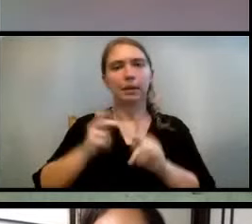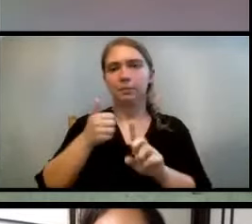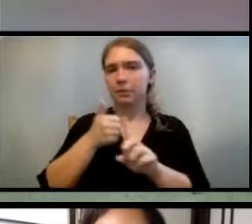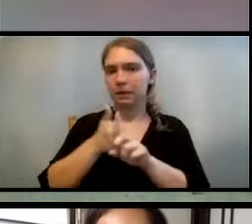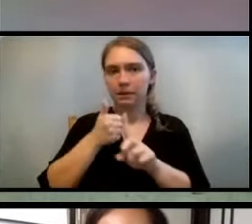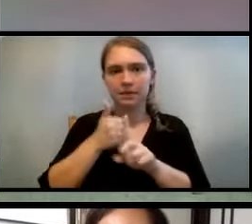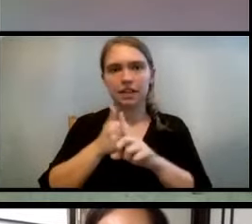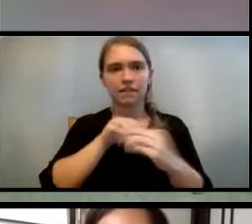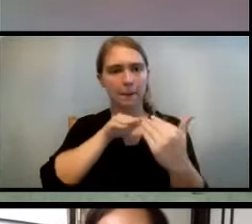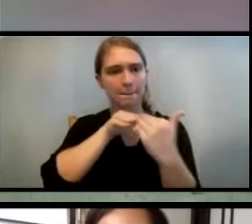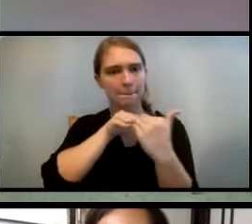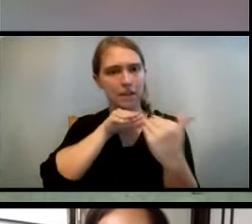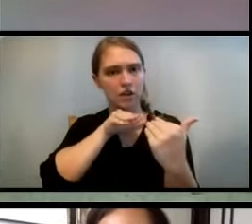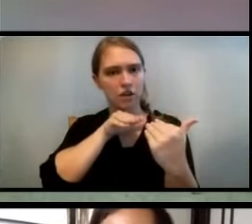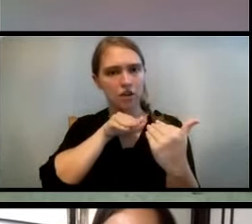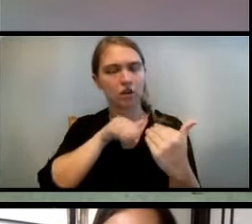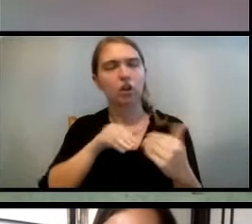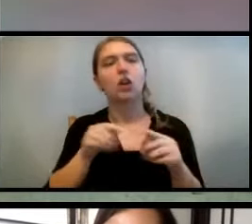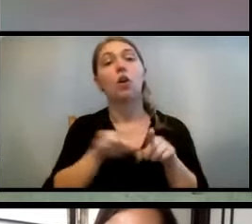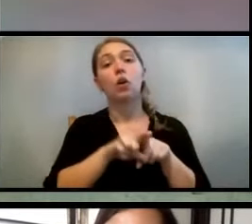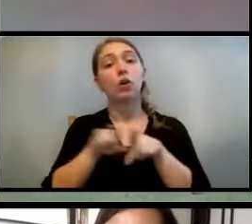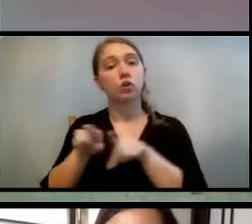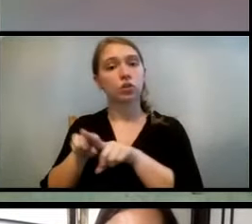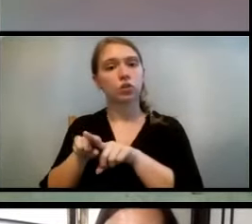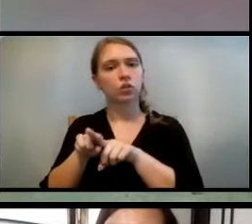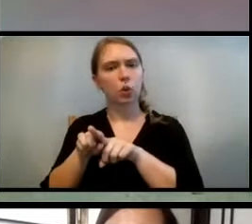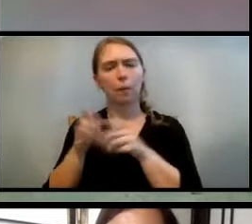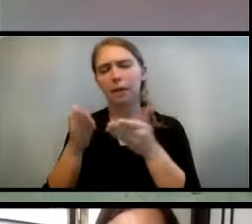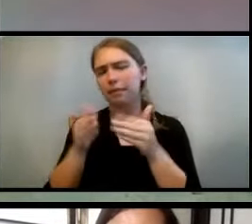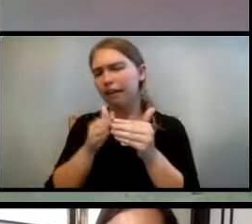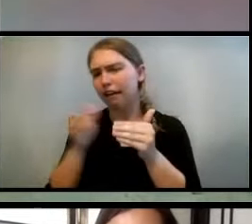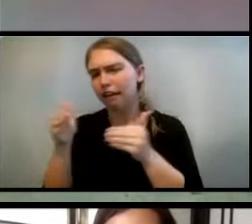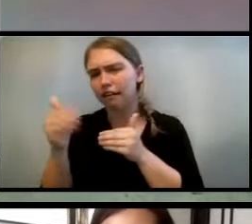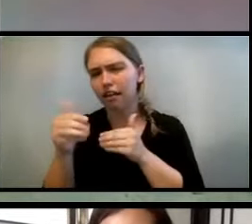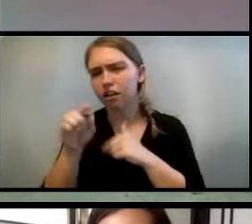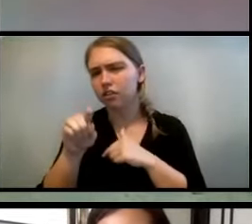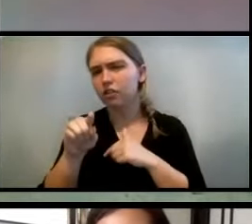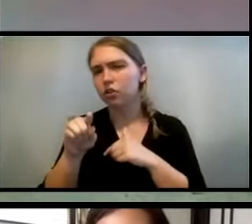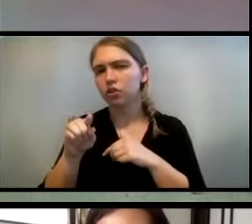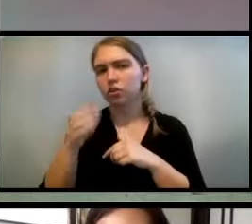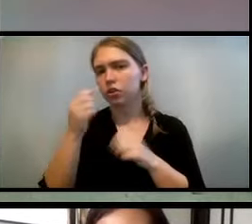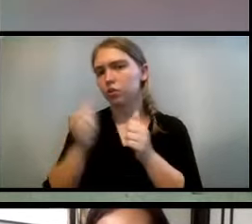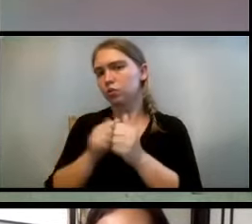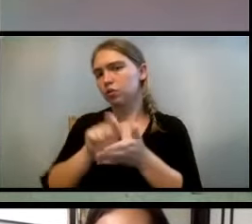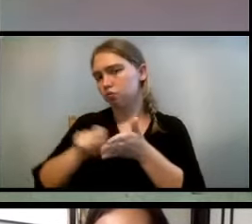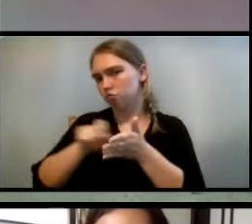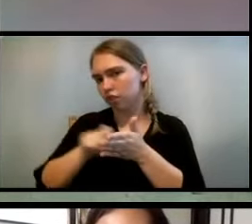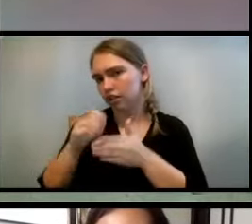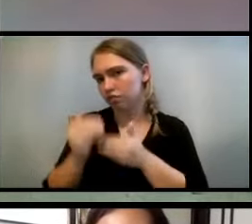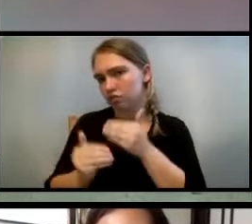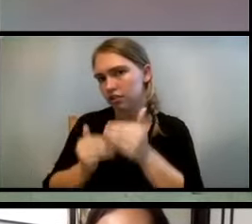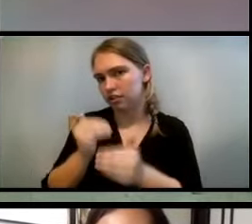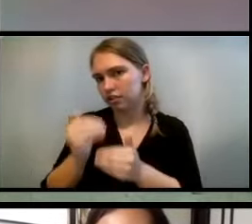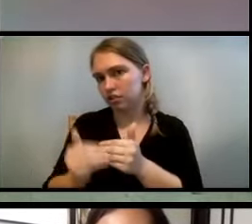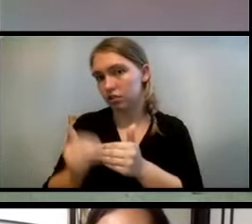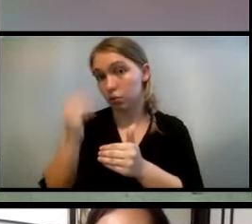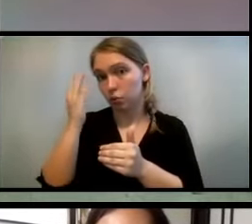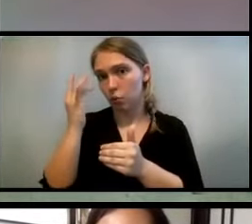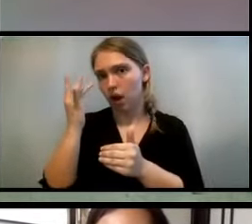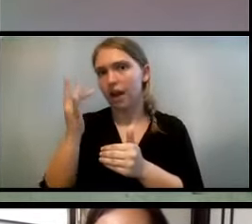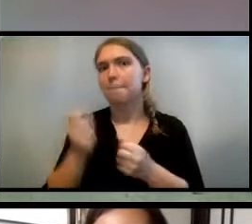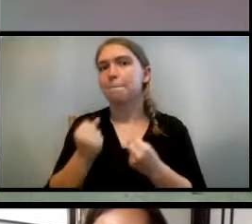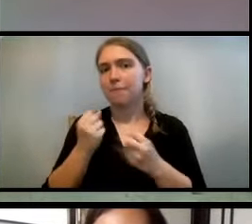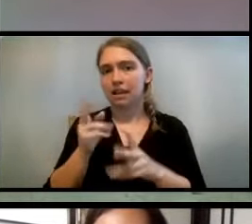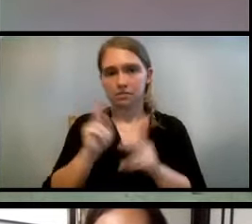peers and who are also a little bit ahead of you in the writing process, because there will be so many people who are willing to